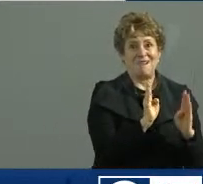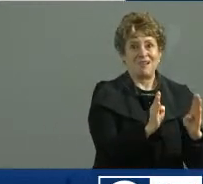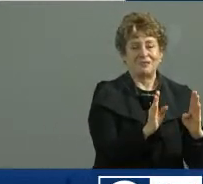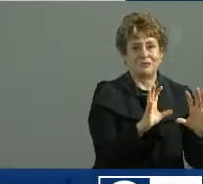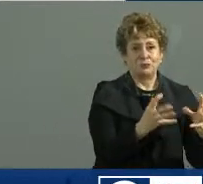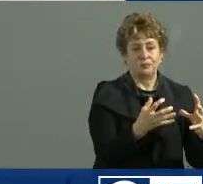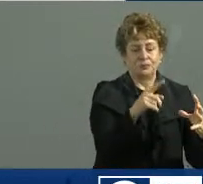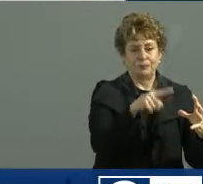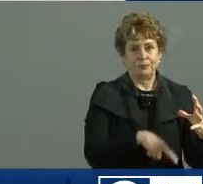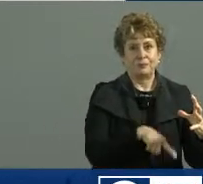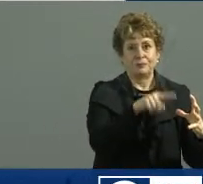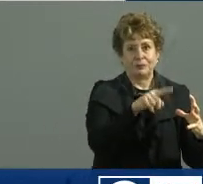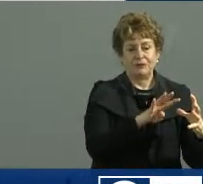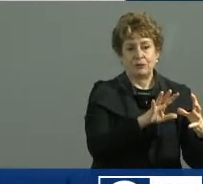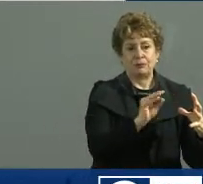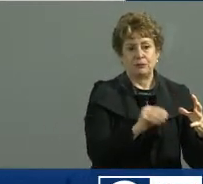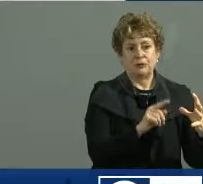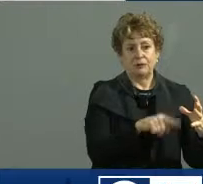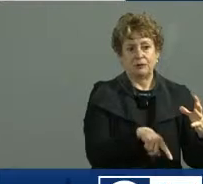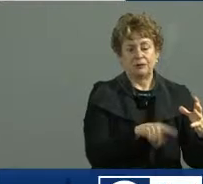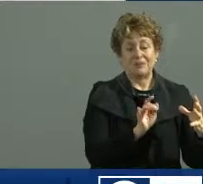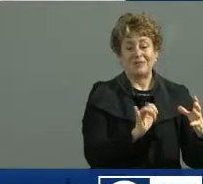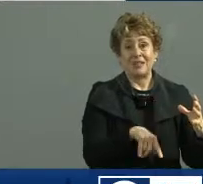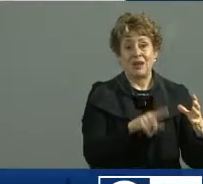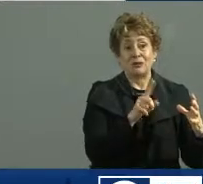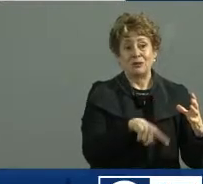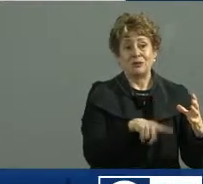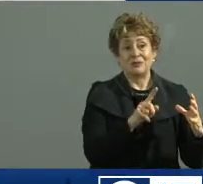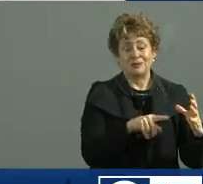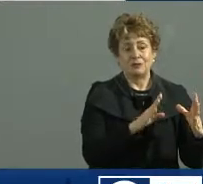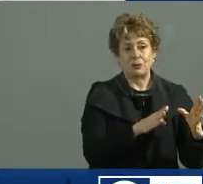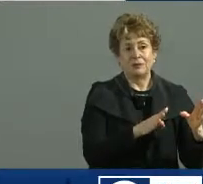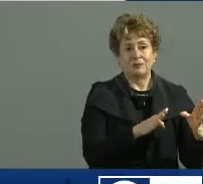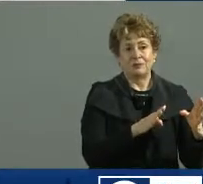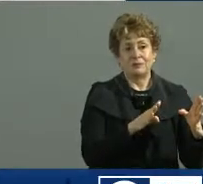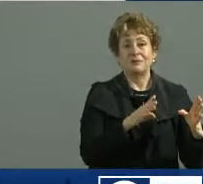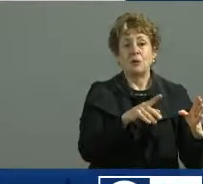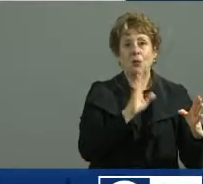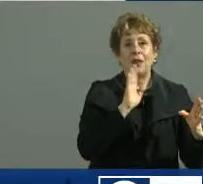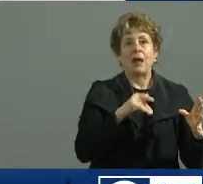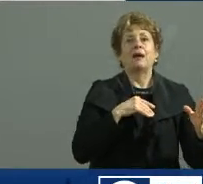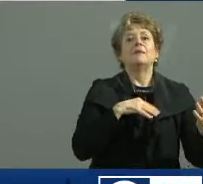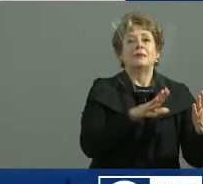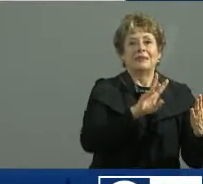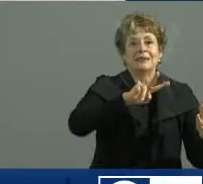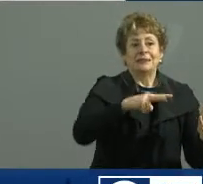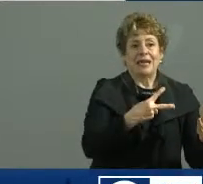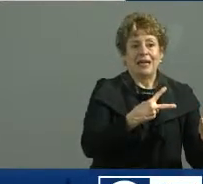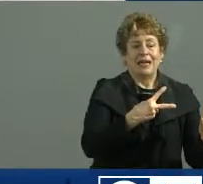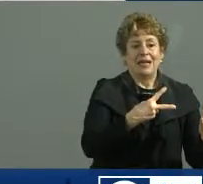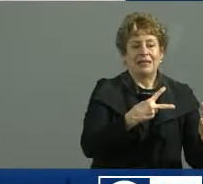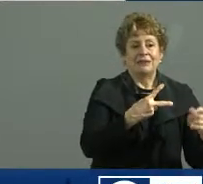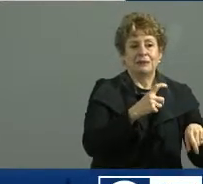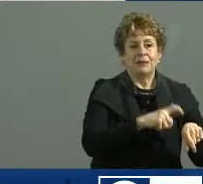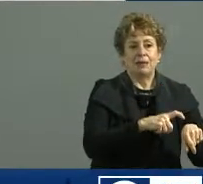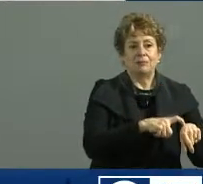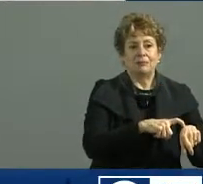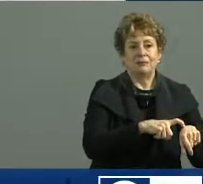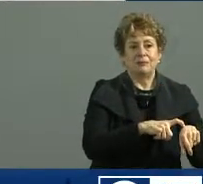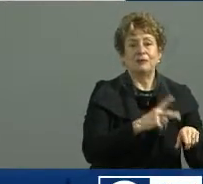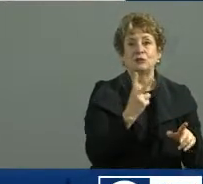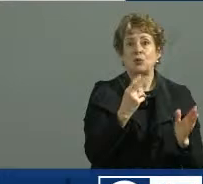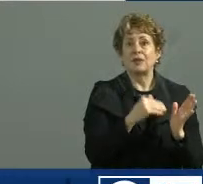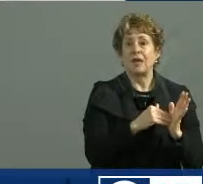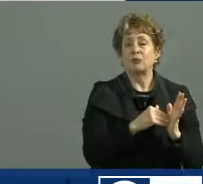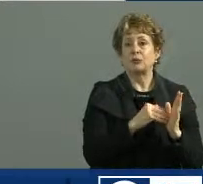doses are second doses. We've had over 2,000 individuals who have completed their full